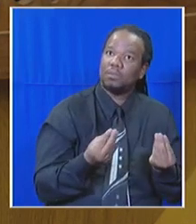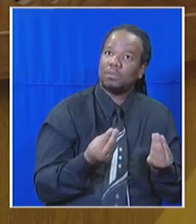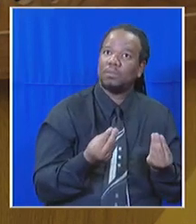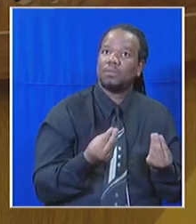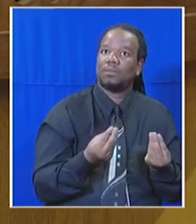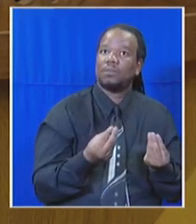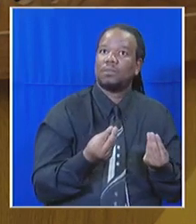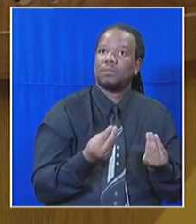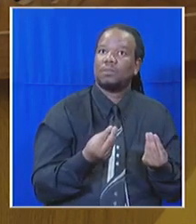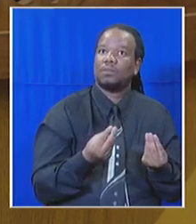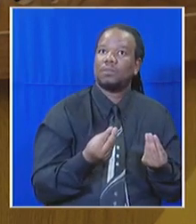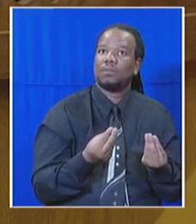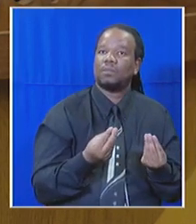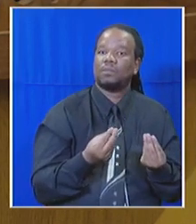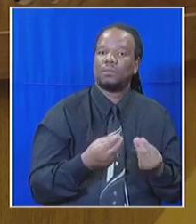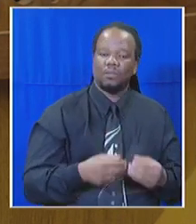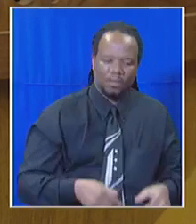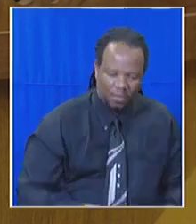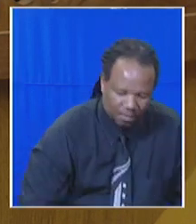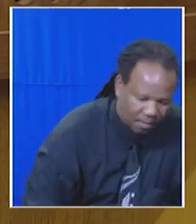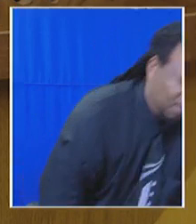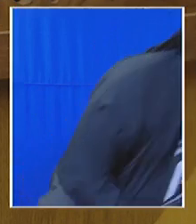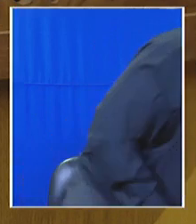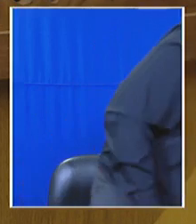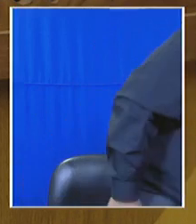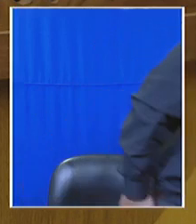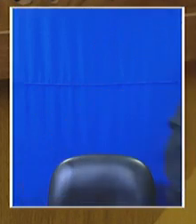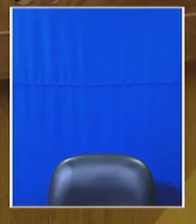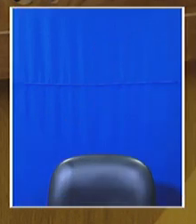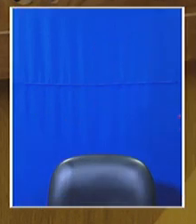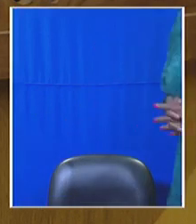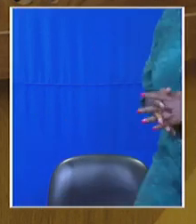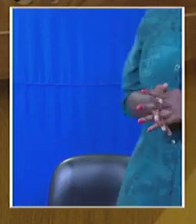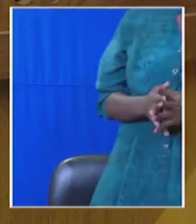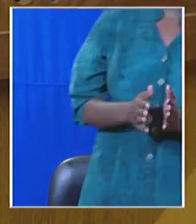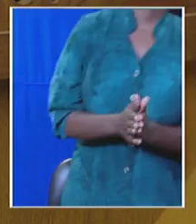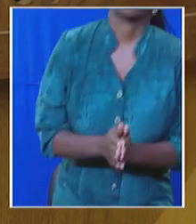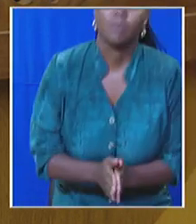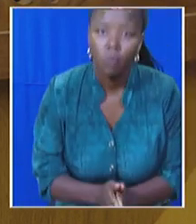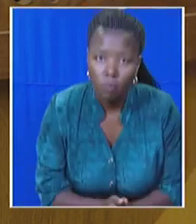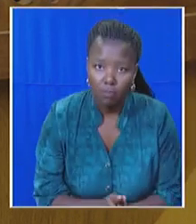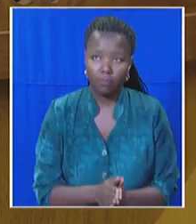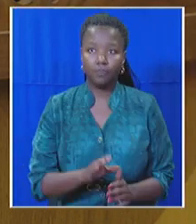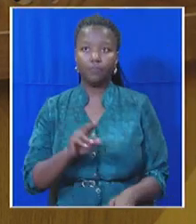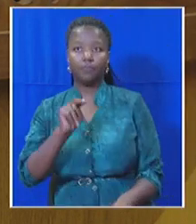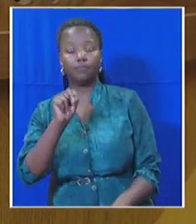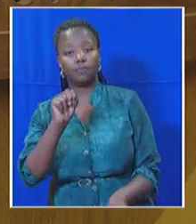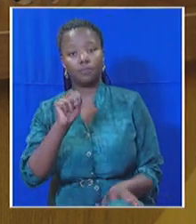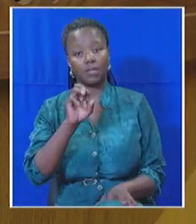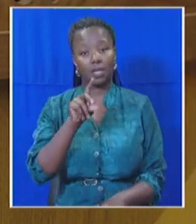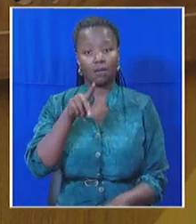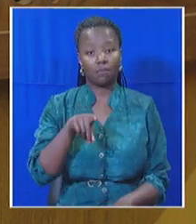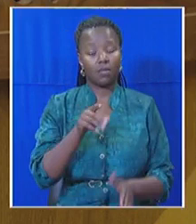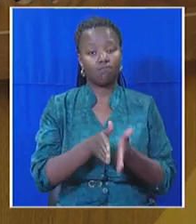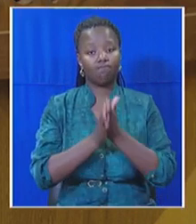time bomb we have on our hands. The NFP urges the department to make every possible effort to